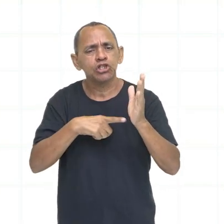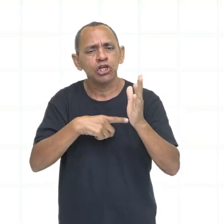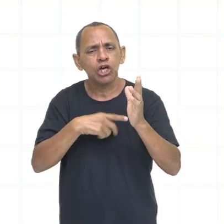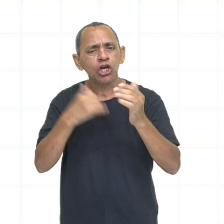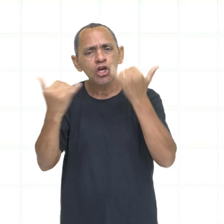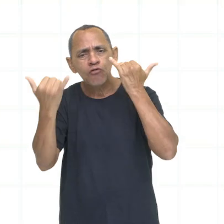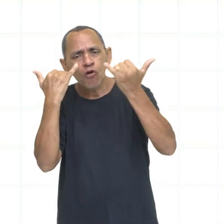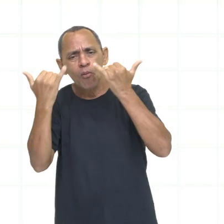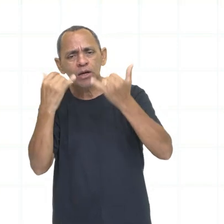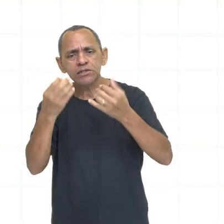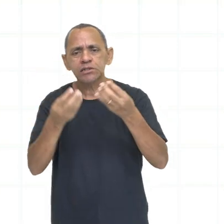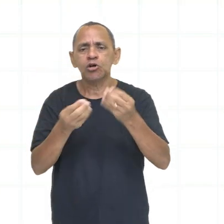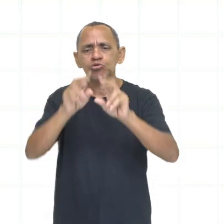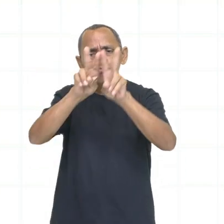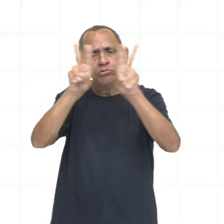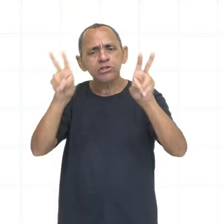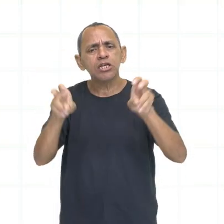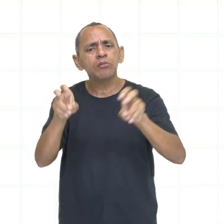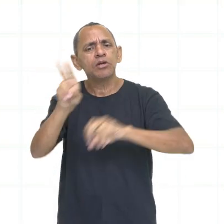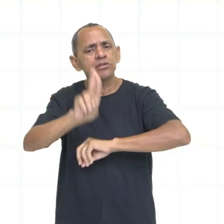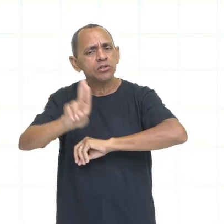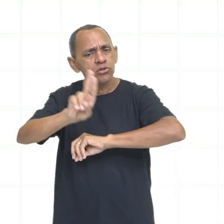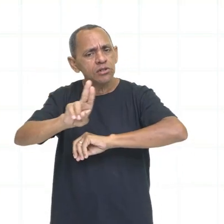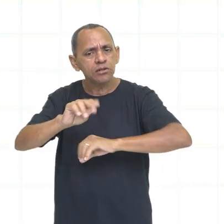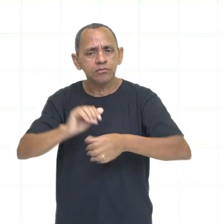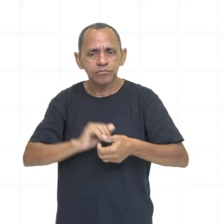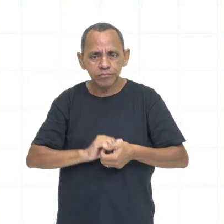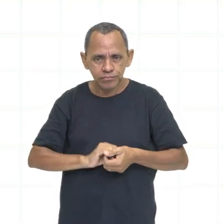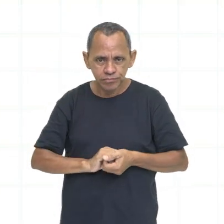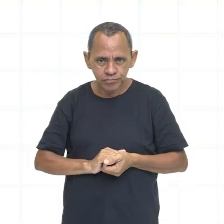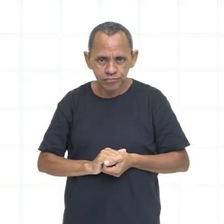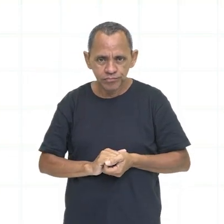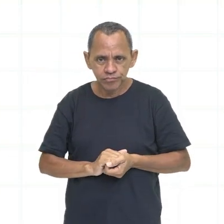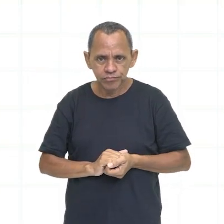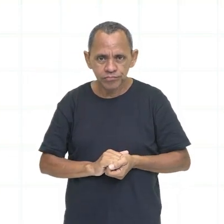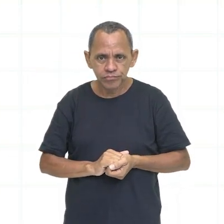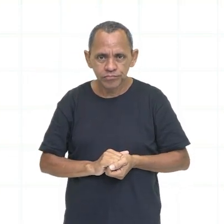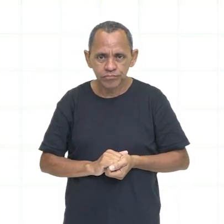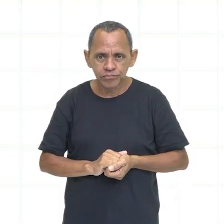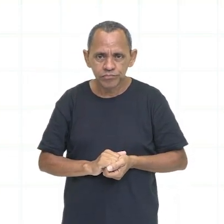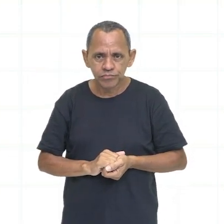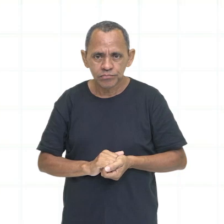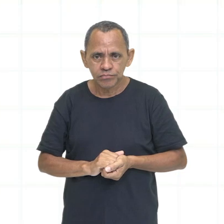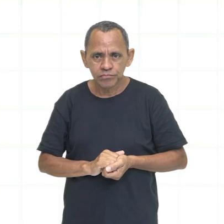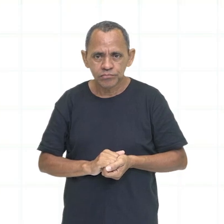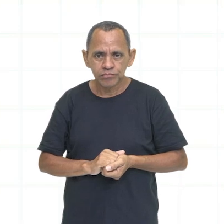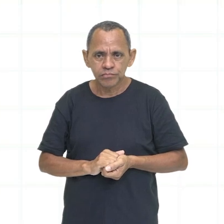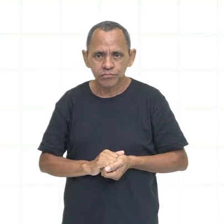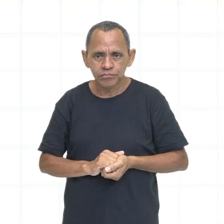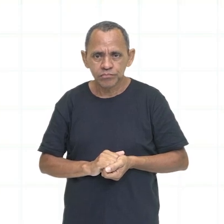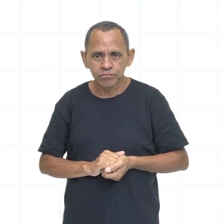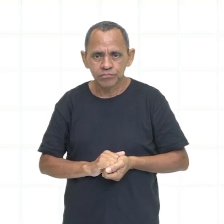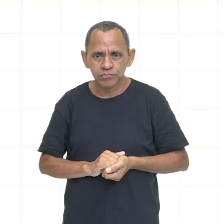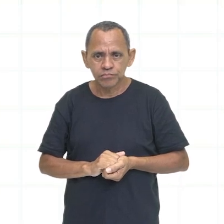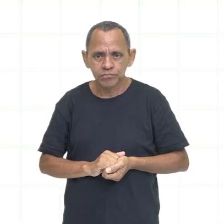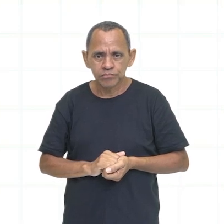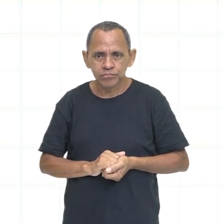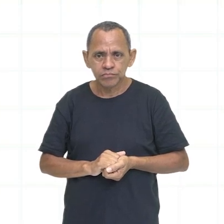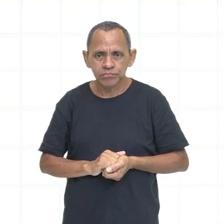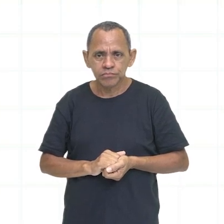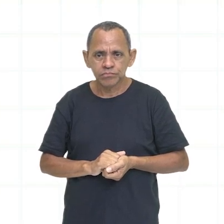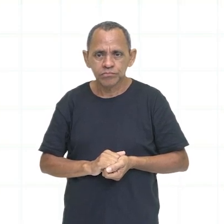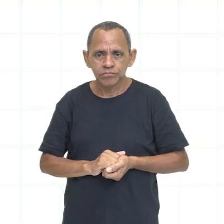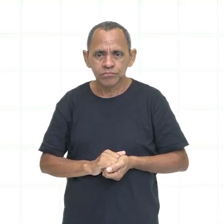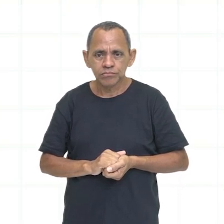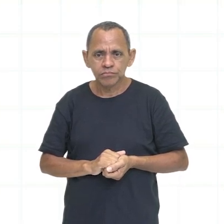how someone or something is perceived and understood both by themselves and by others. Identity